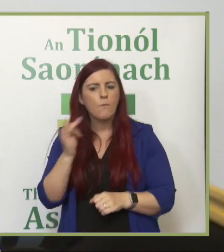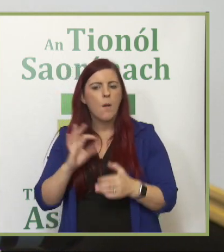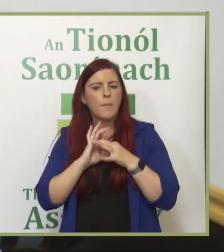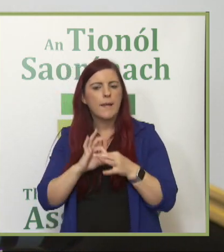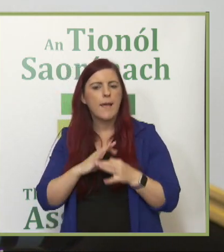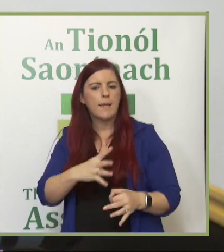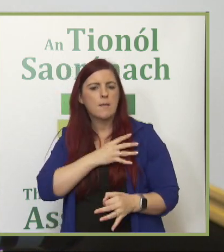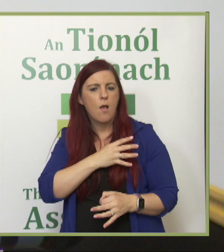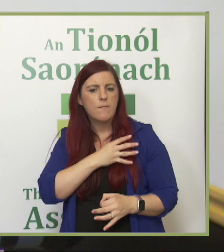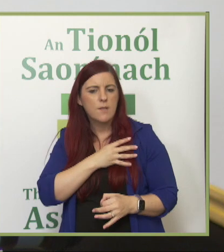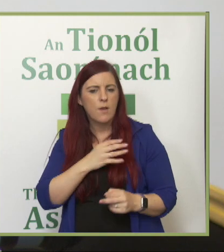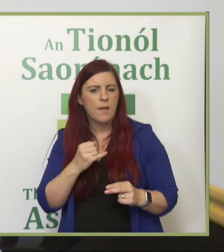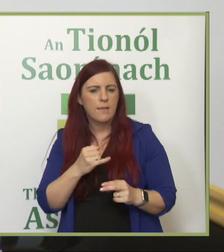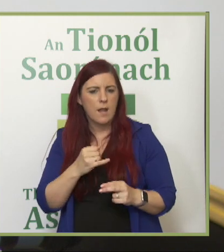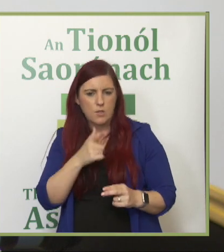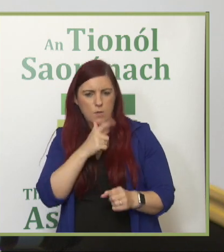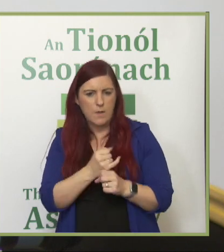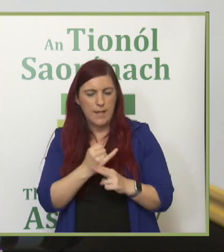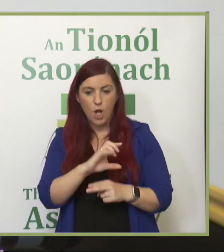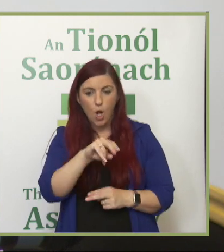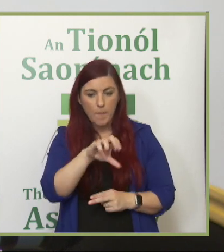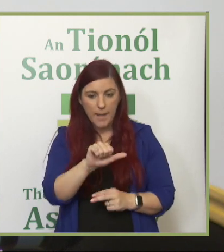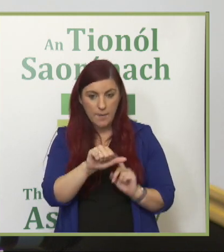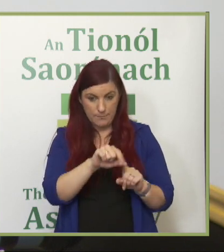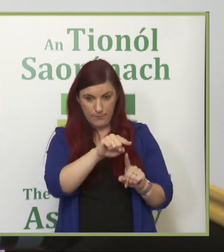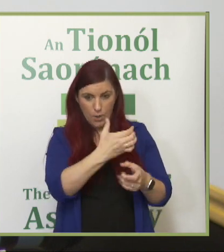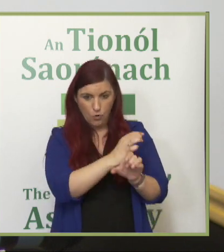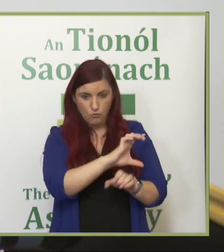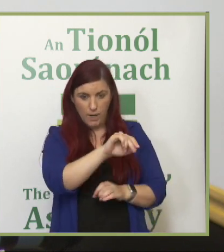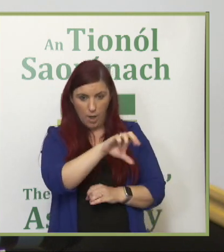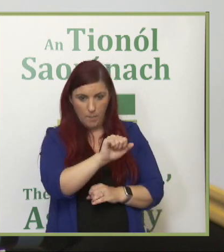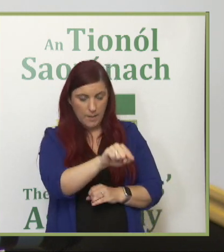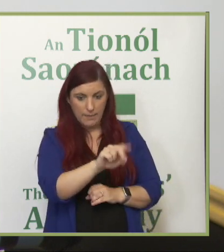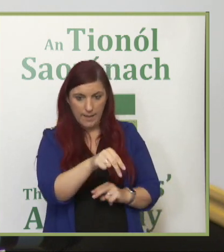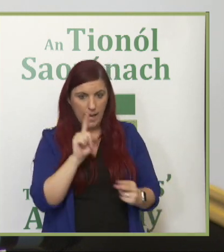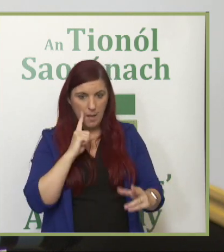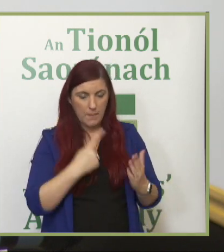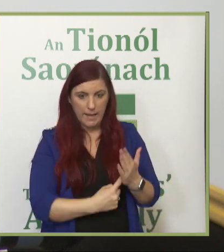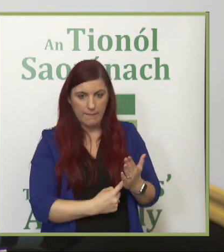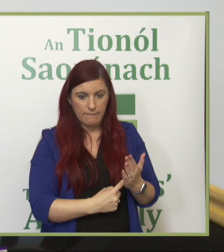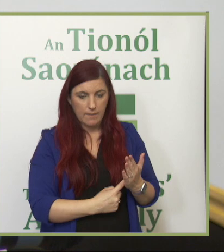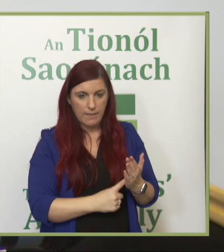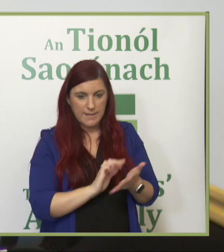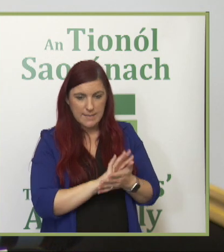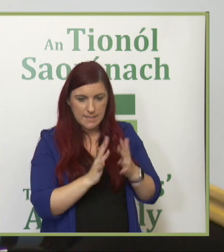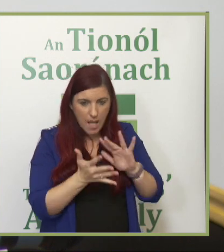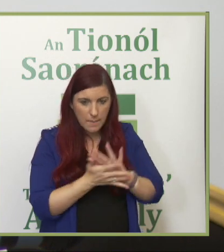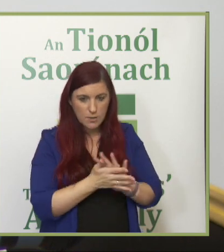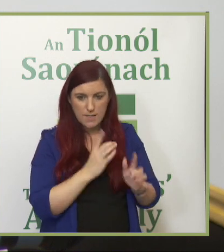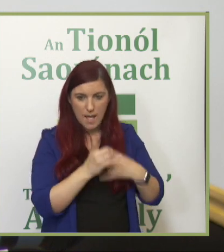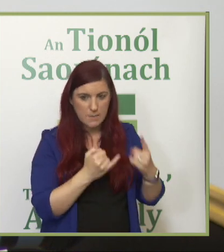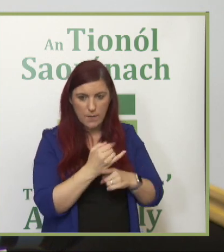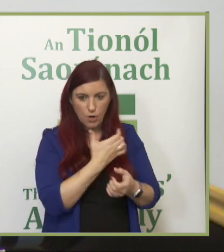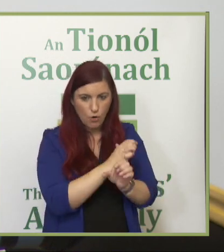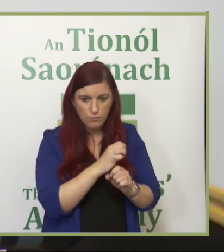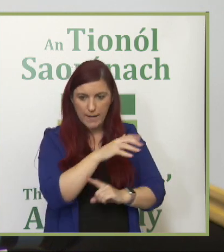over in Bogota in Colombia, people cannot believe the damage that has been done to their country, both environmentally